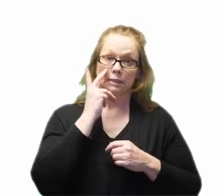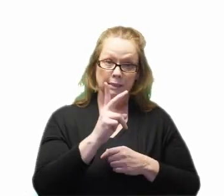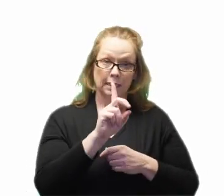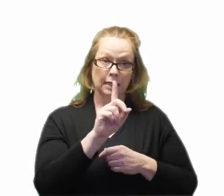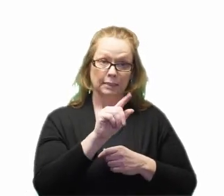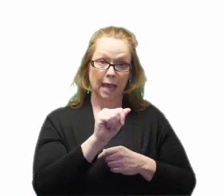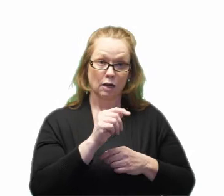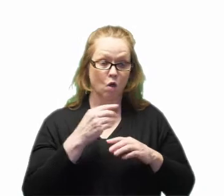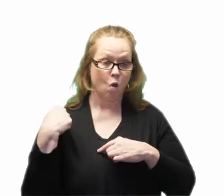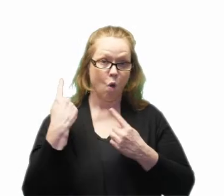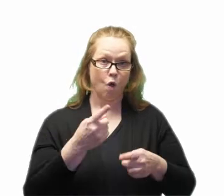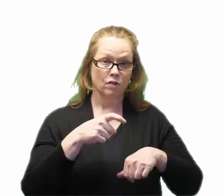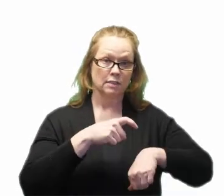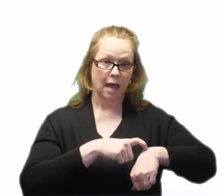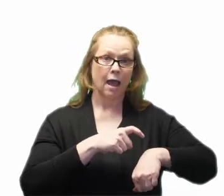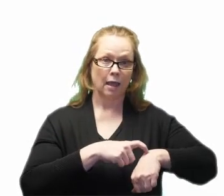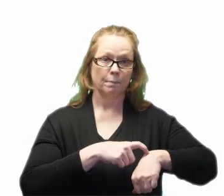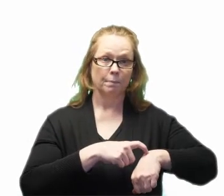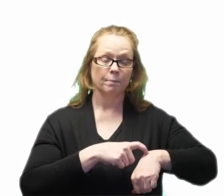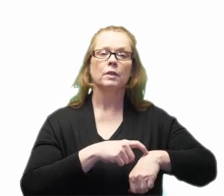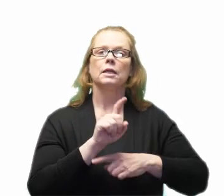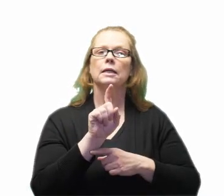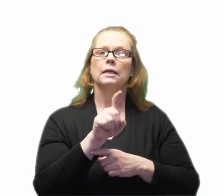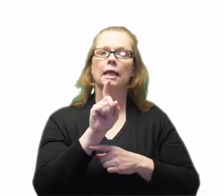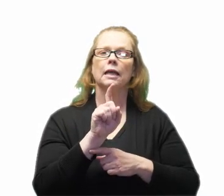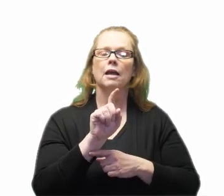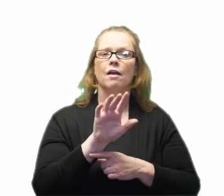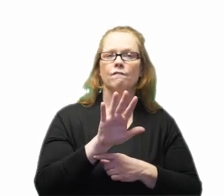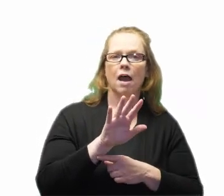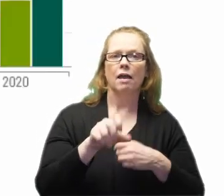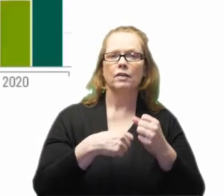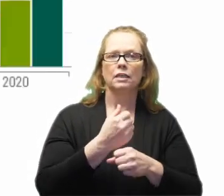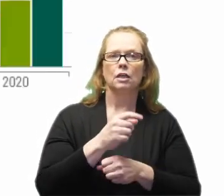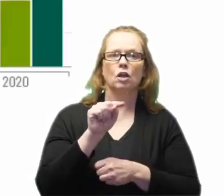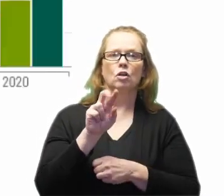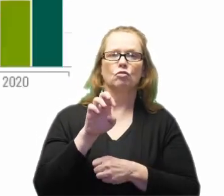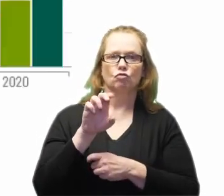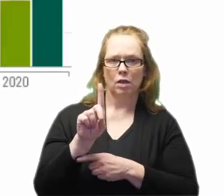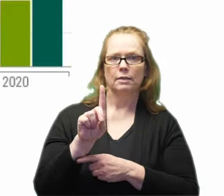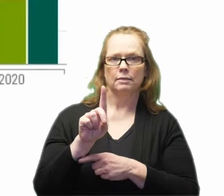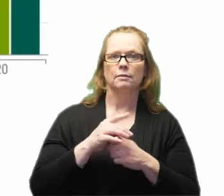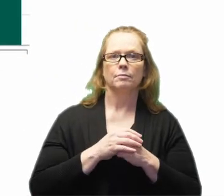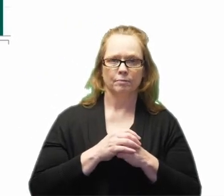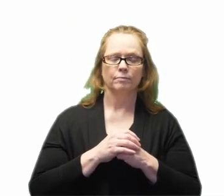the data over an extended time period, click 5-Year Trend.